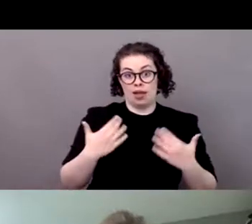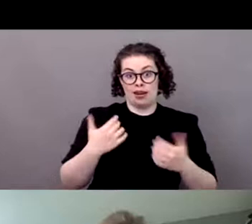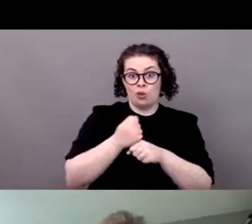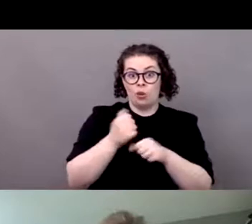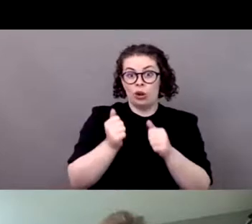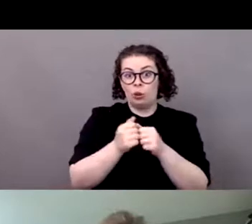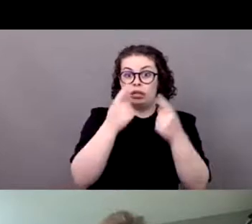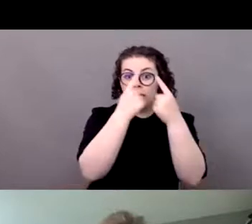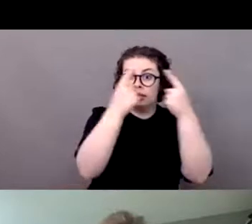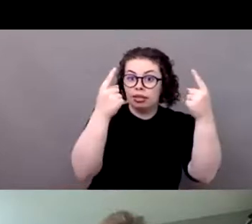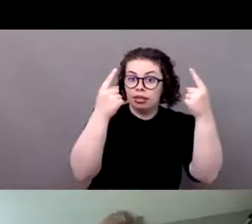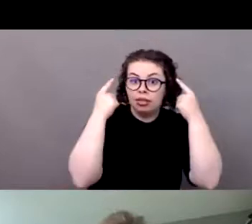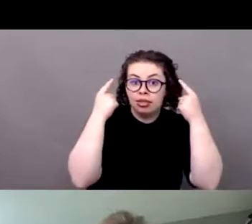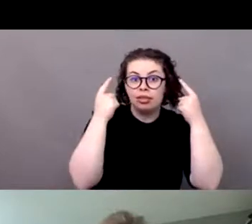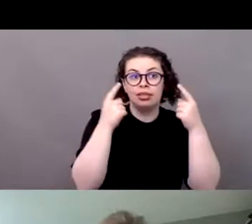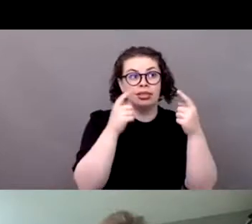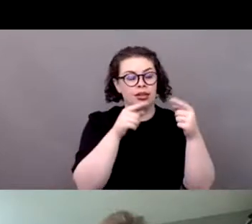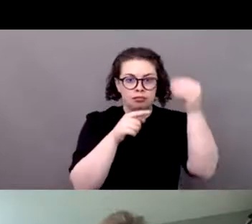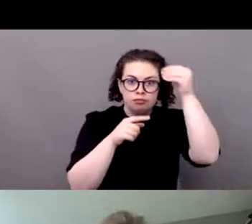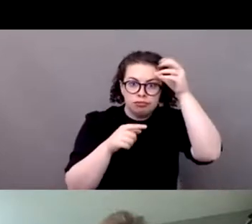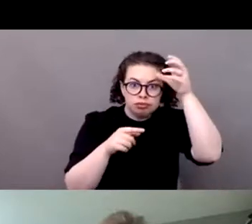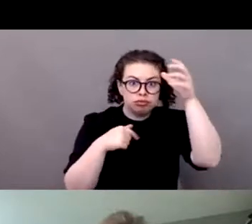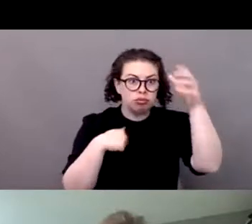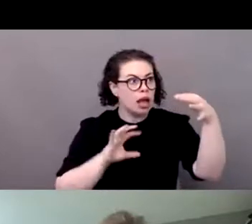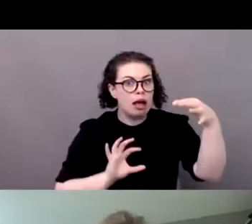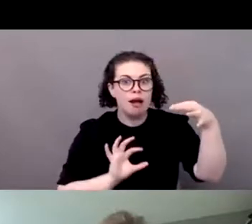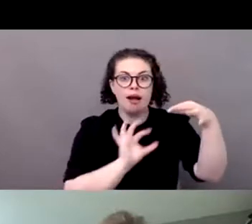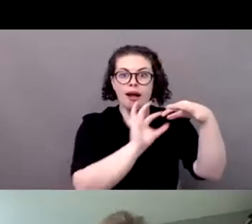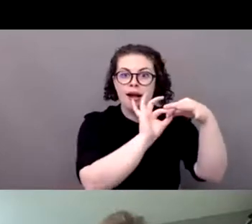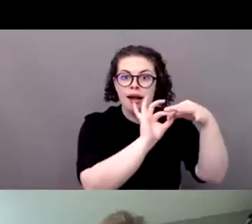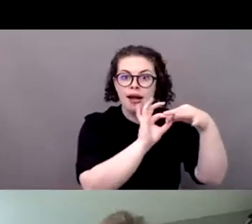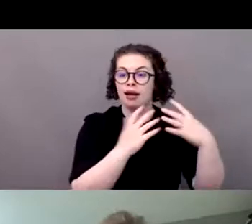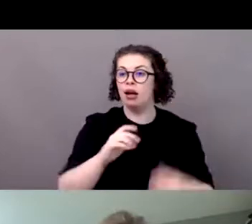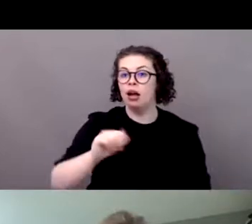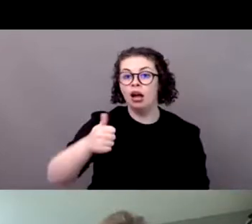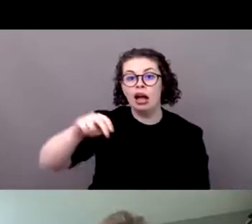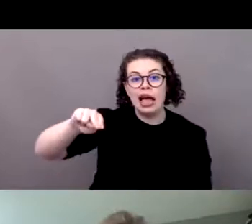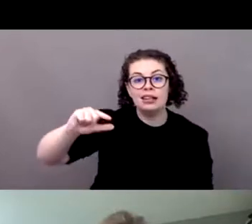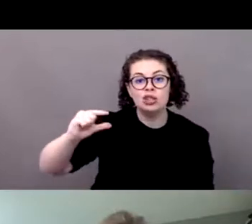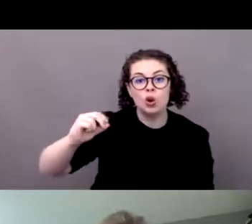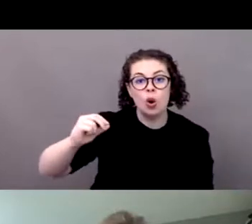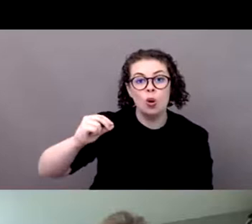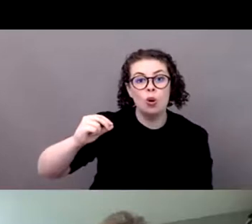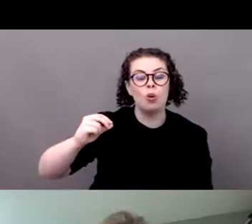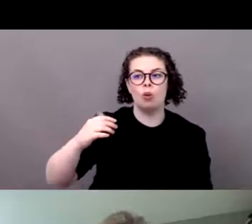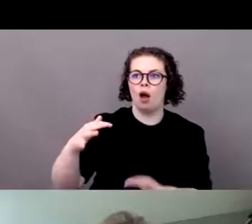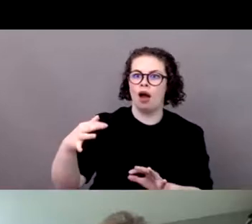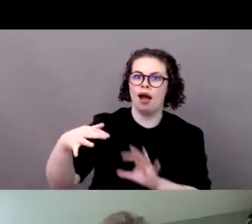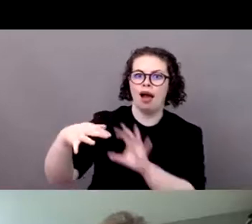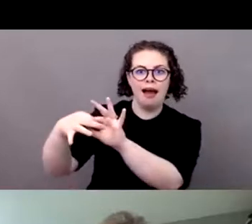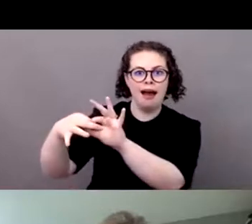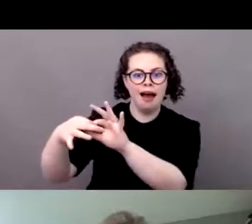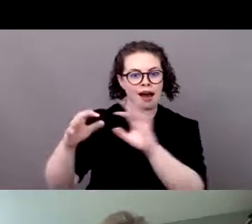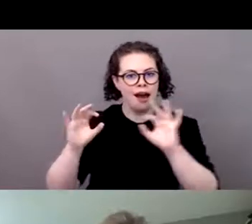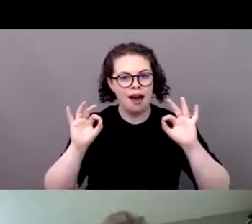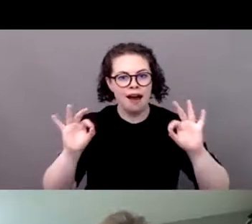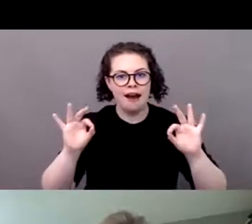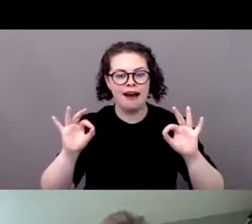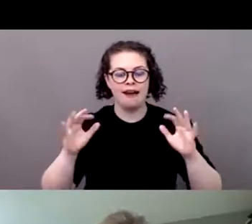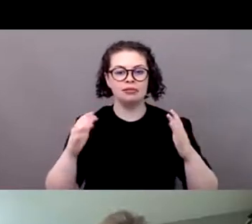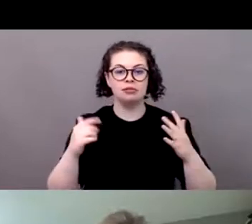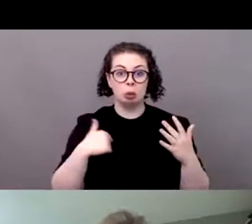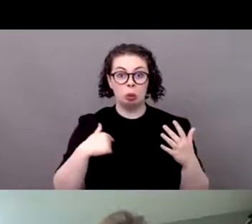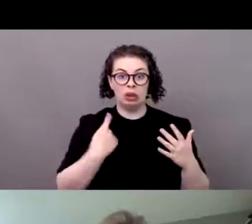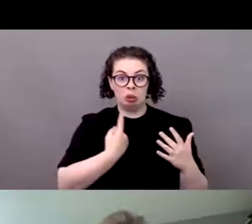our university and NGO, that it's really difficult for a football association to analyze and